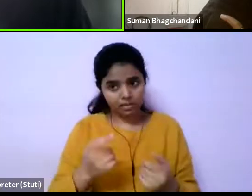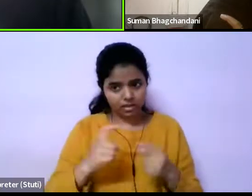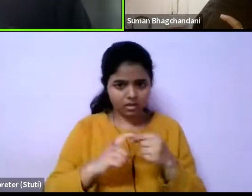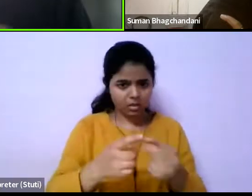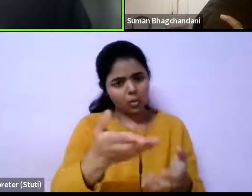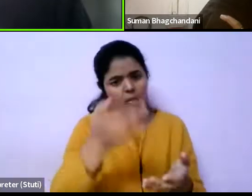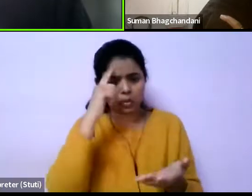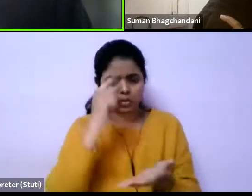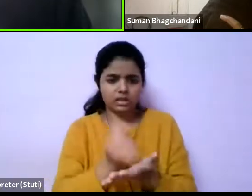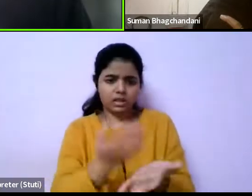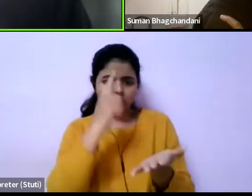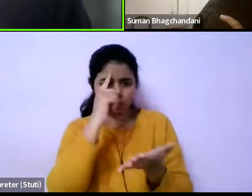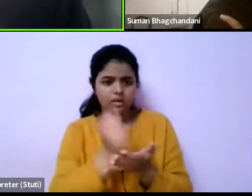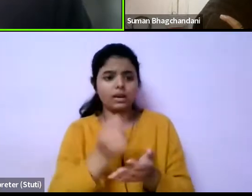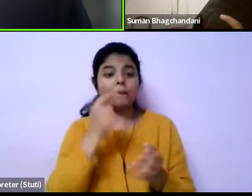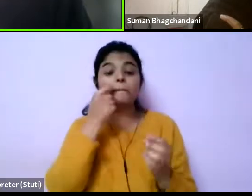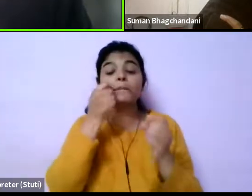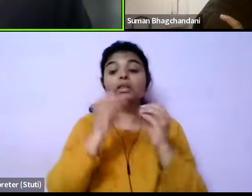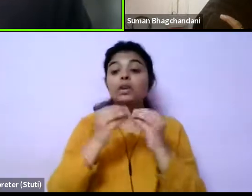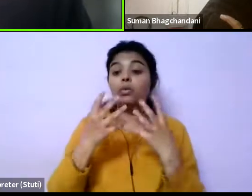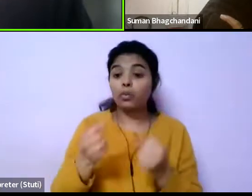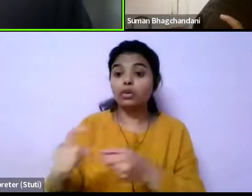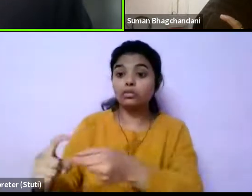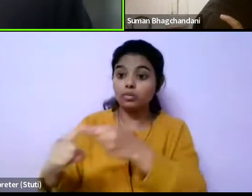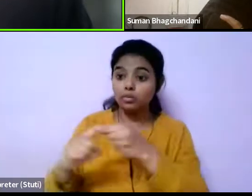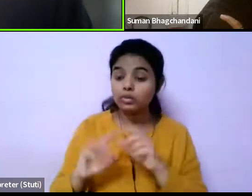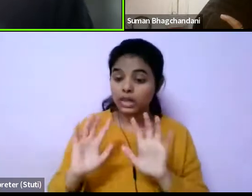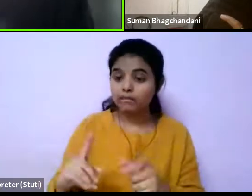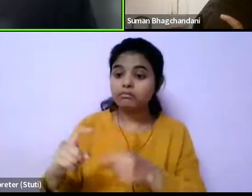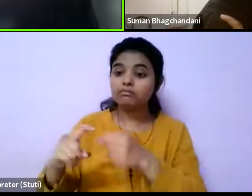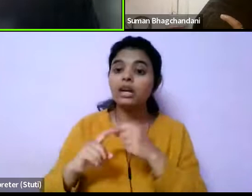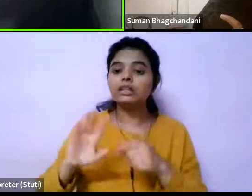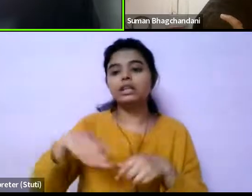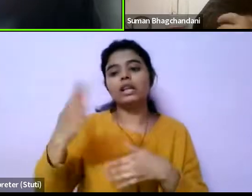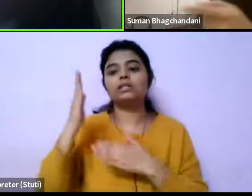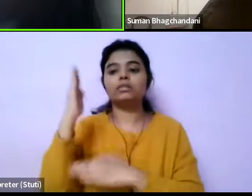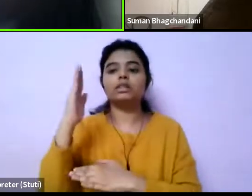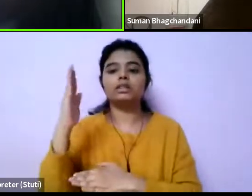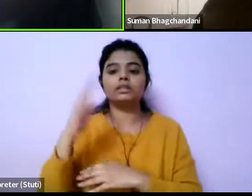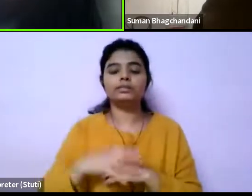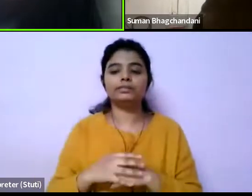we can take them right now before we move on to the next presenter.